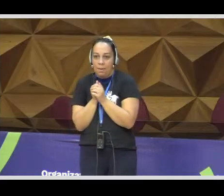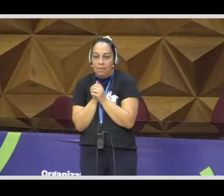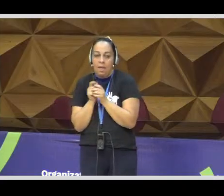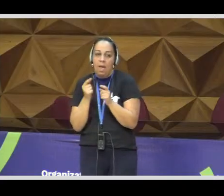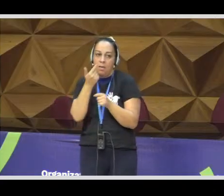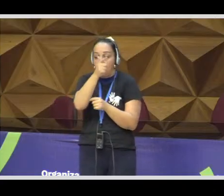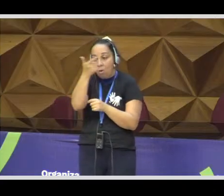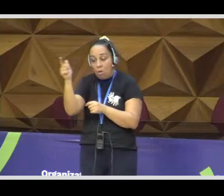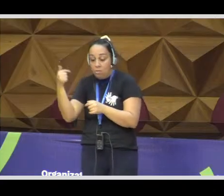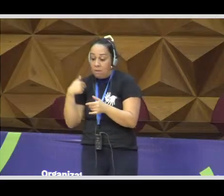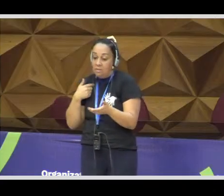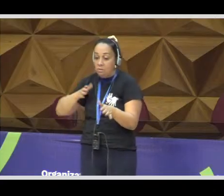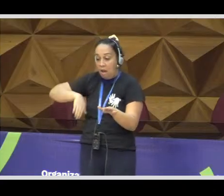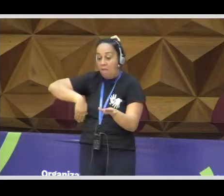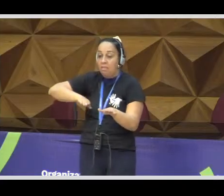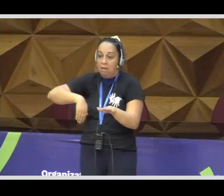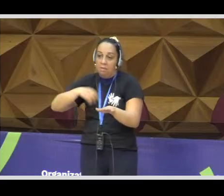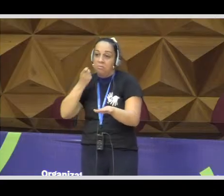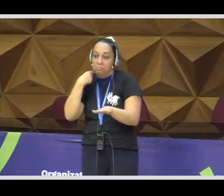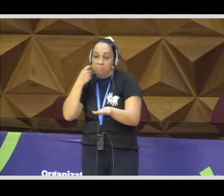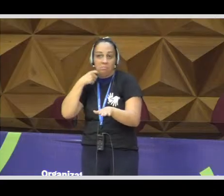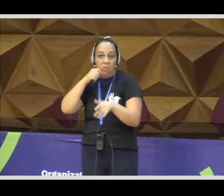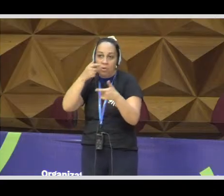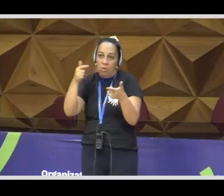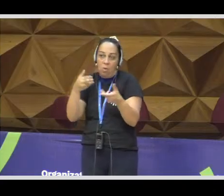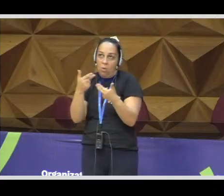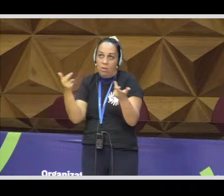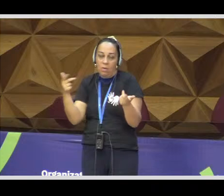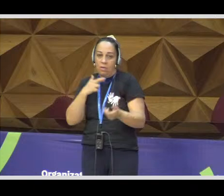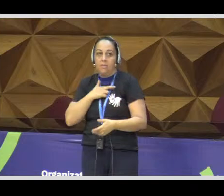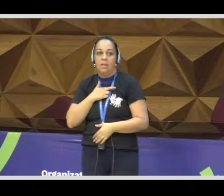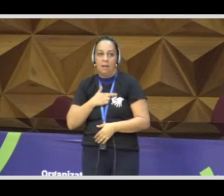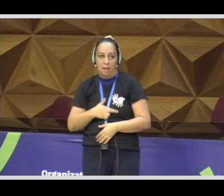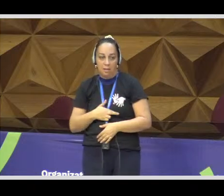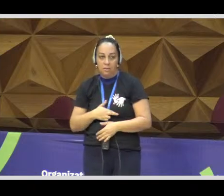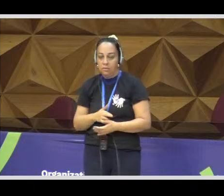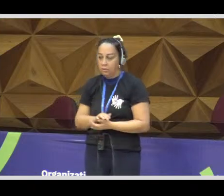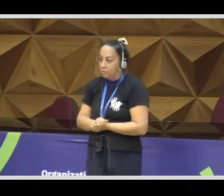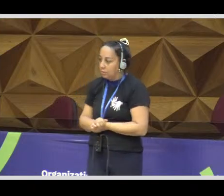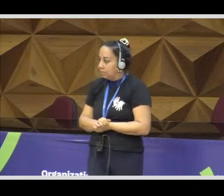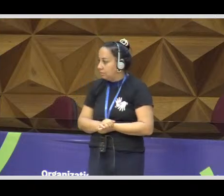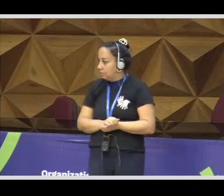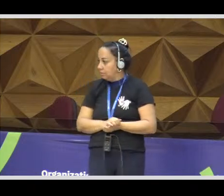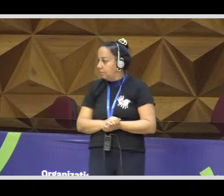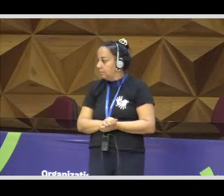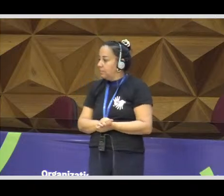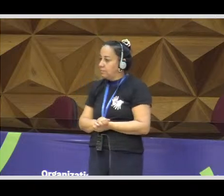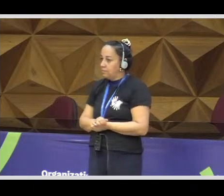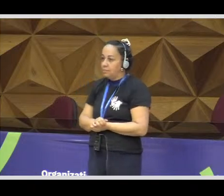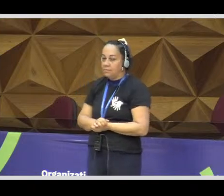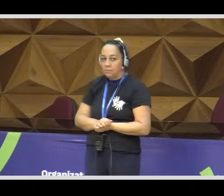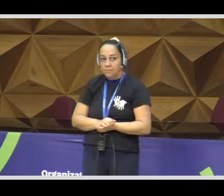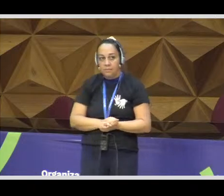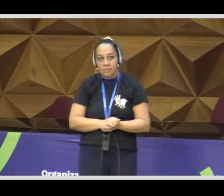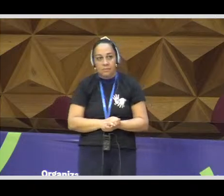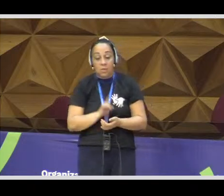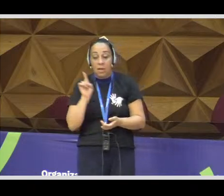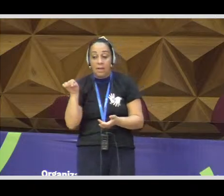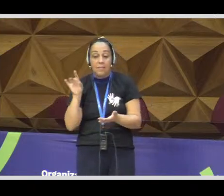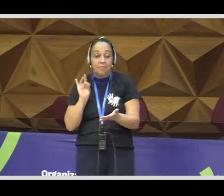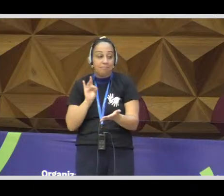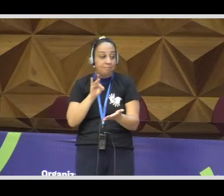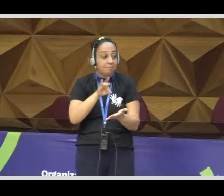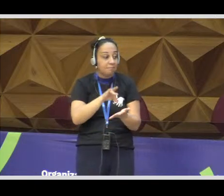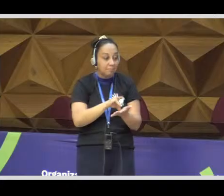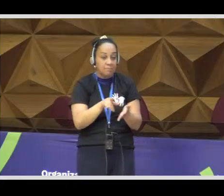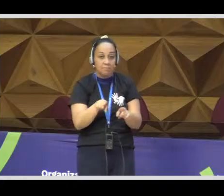nice relaxing time. I might also appropriate elements of the reality that I'm in. So for example,